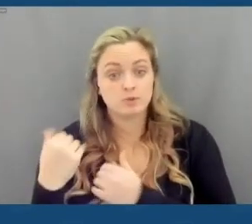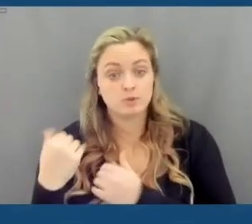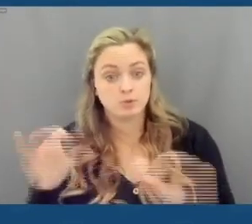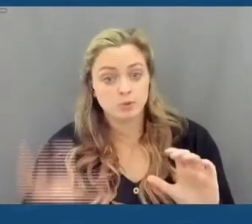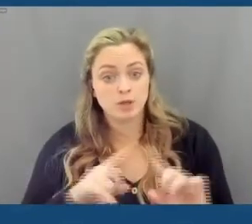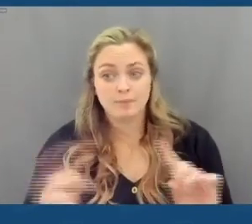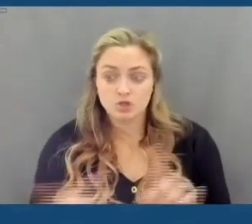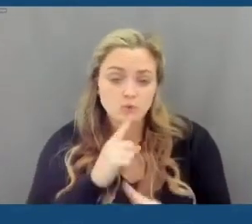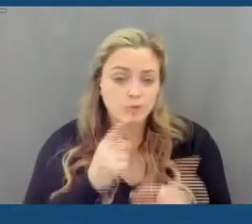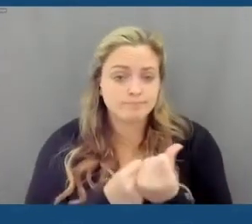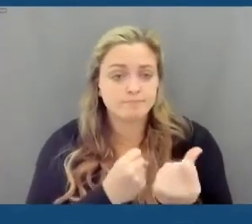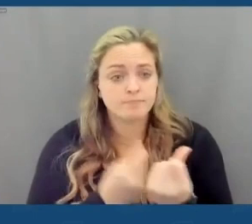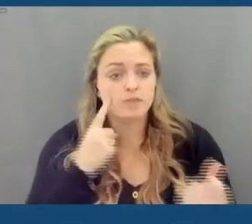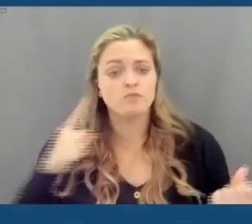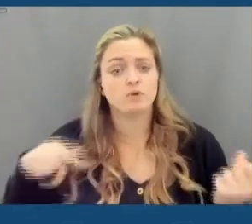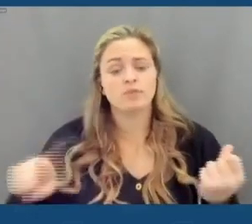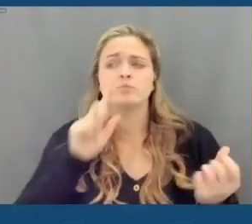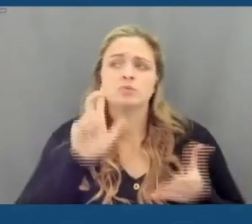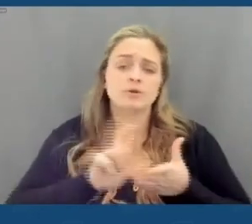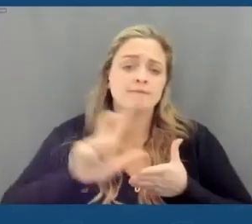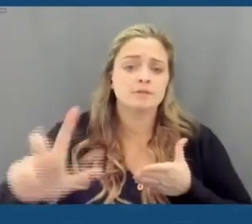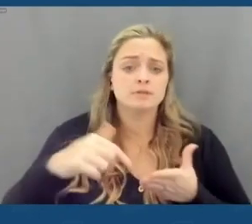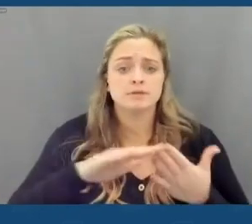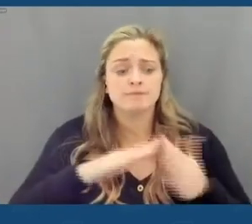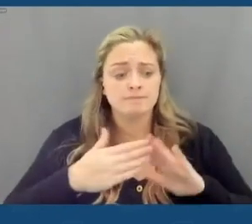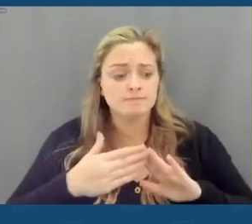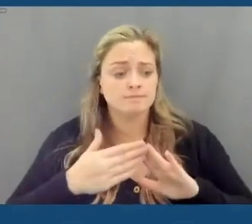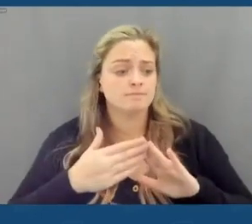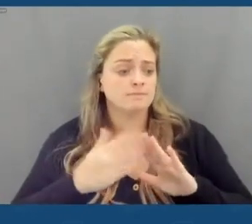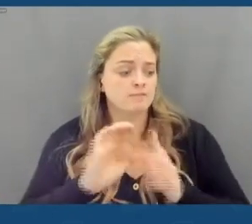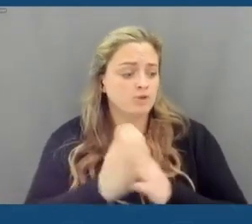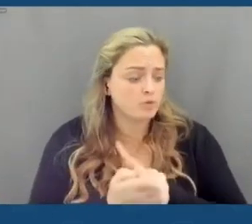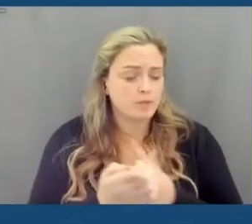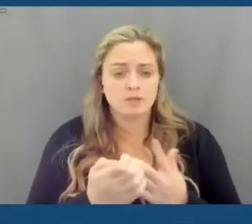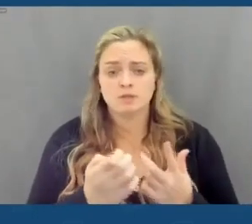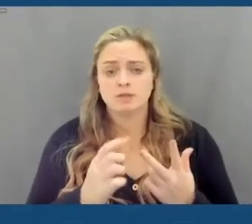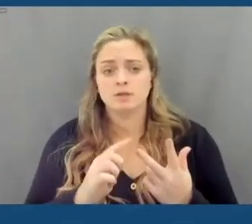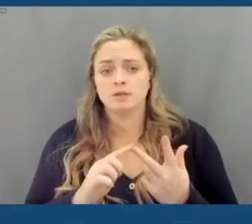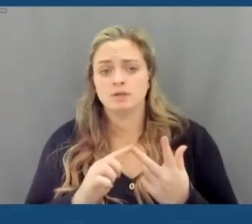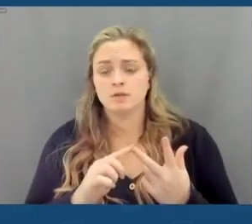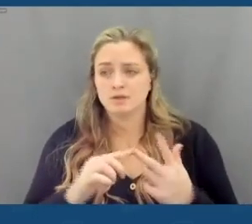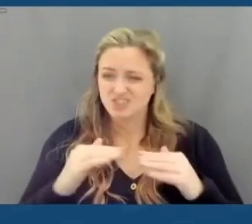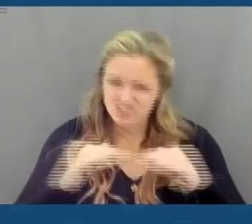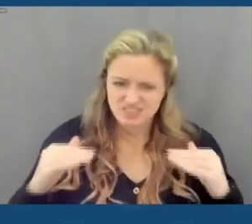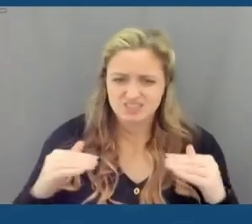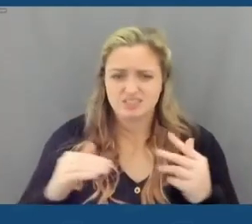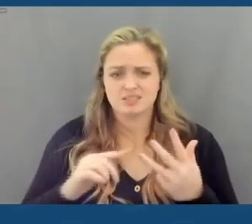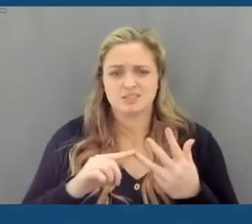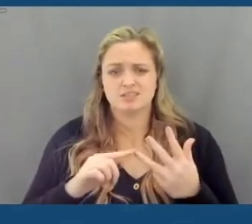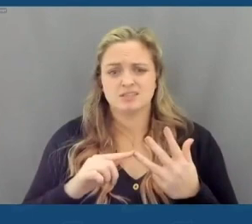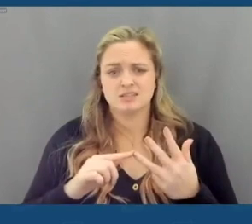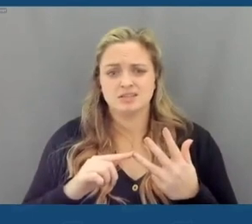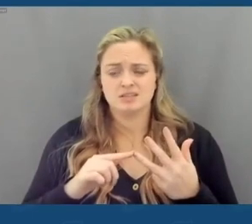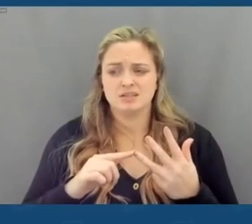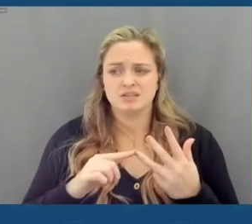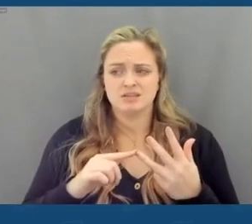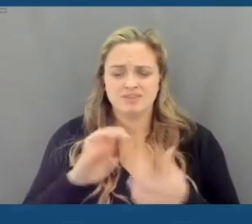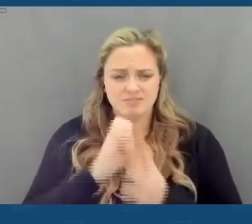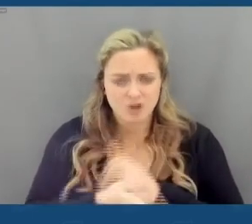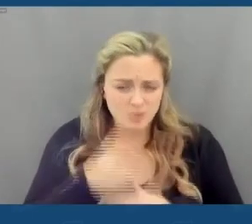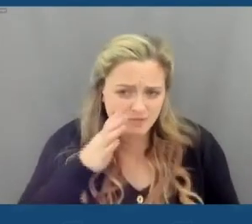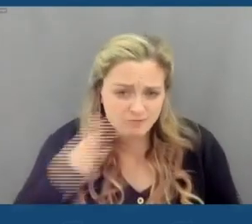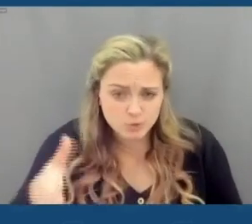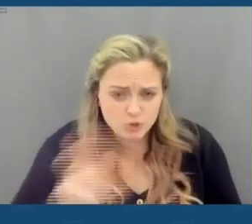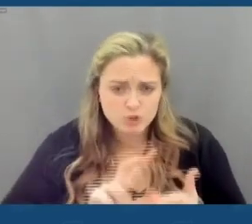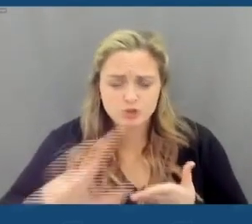for them. So it's an investment in our environment. It's an investment in justice, and it's environment in our future. It's an investment in our future for